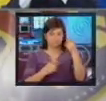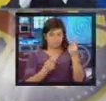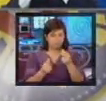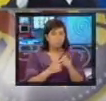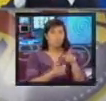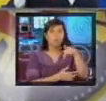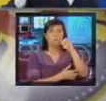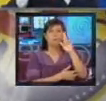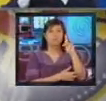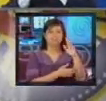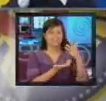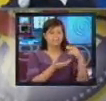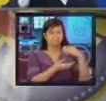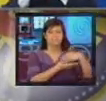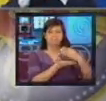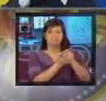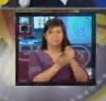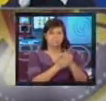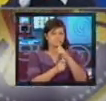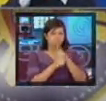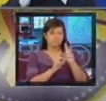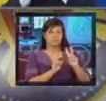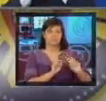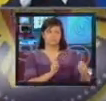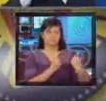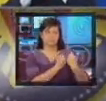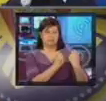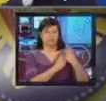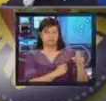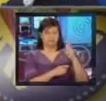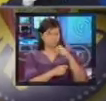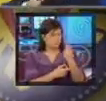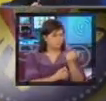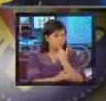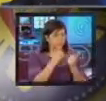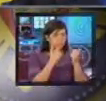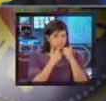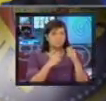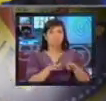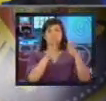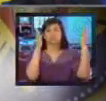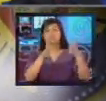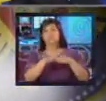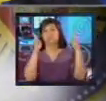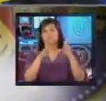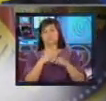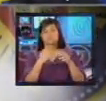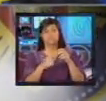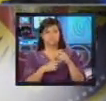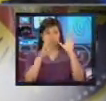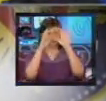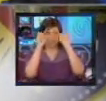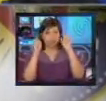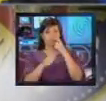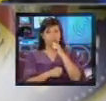their pork. Mm. He has declared war on local governments practices. Basically, he has said things that only a president who